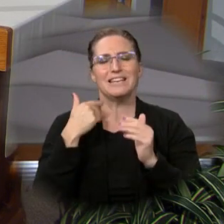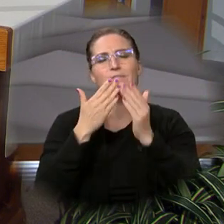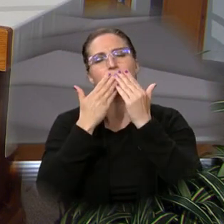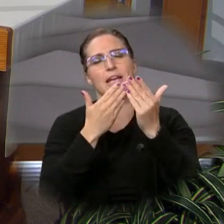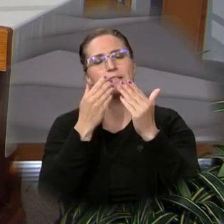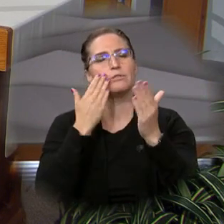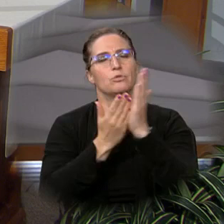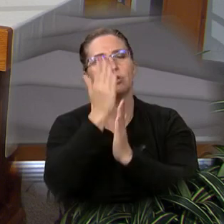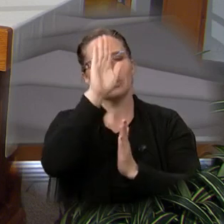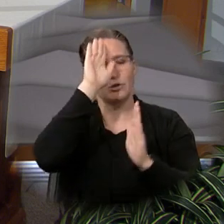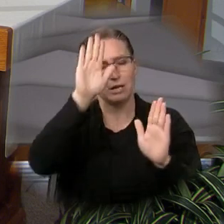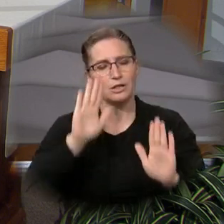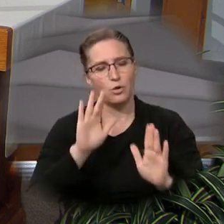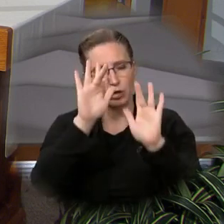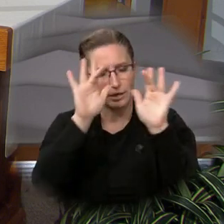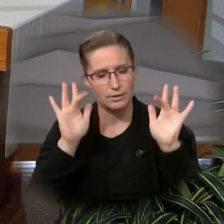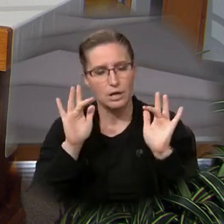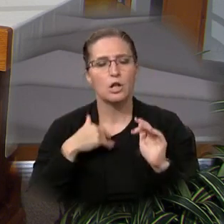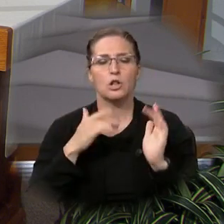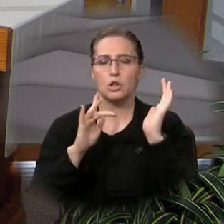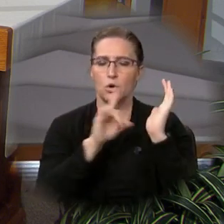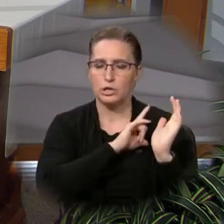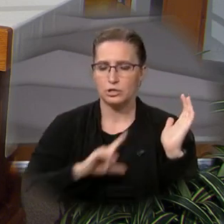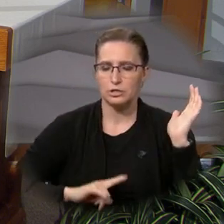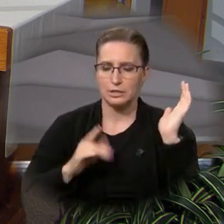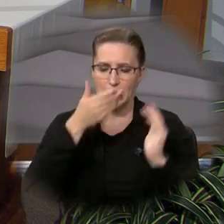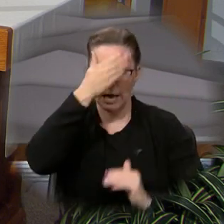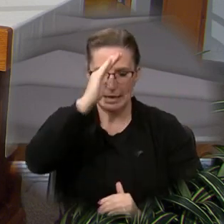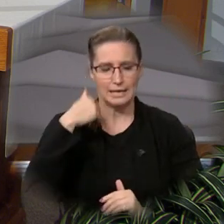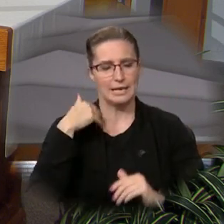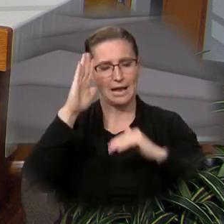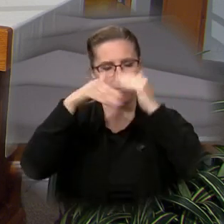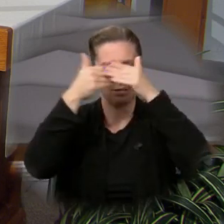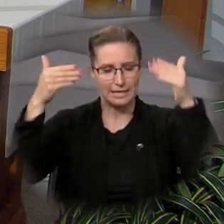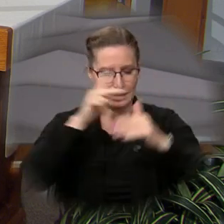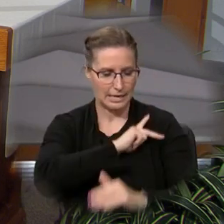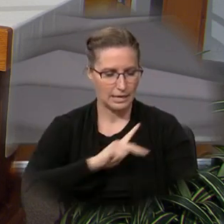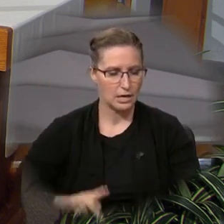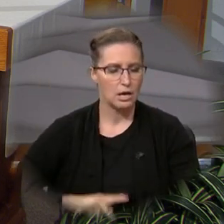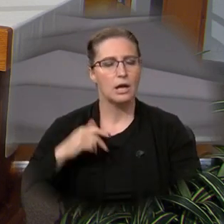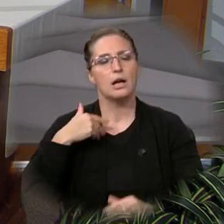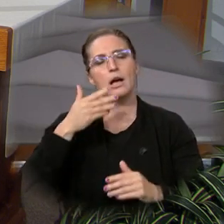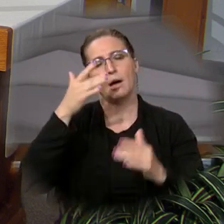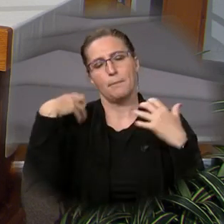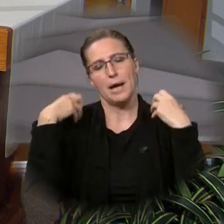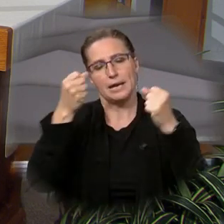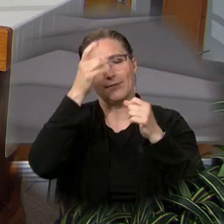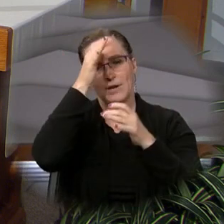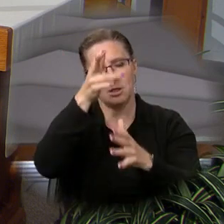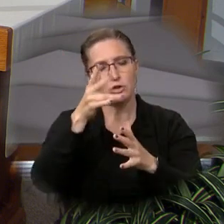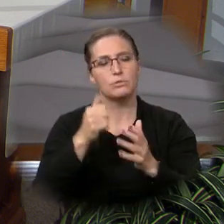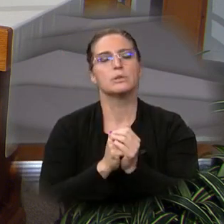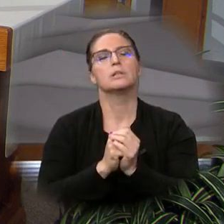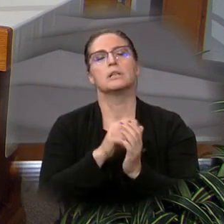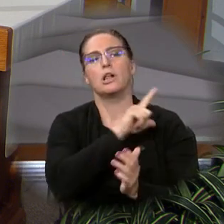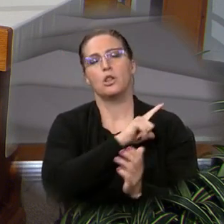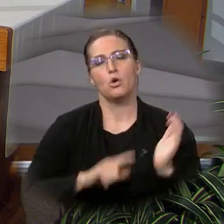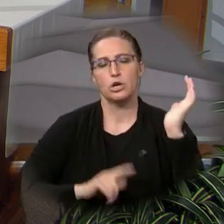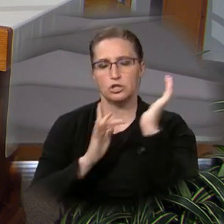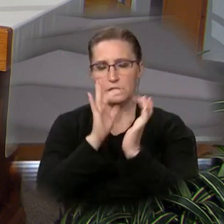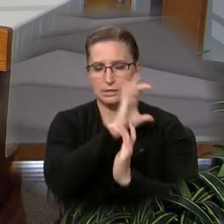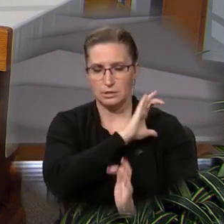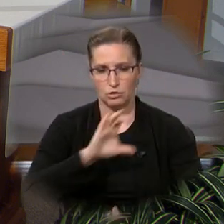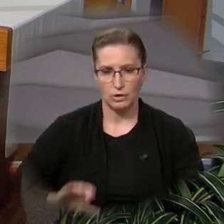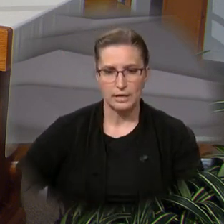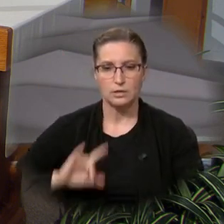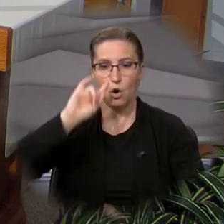we give you thanks for your great glory. Lord God, heavenly King, O God, almighty Father, Lord Jesus